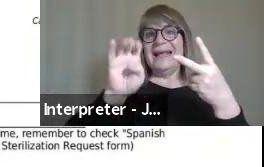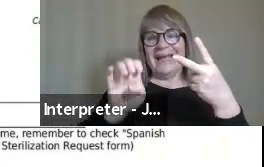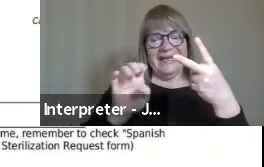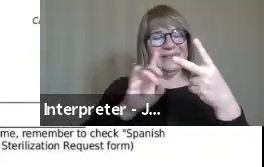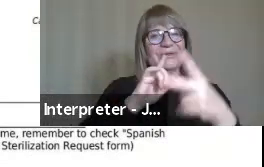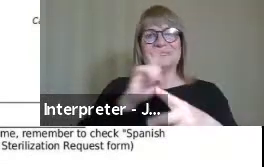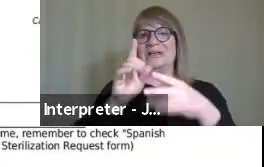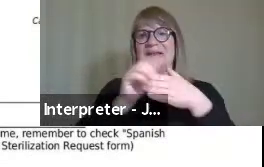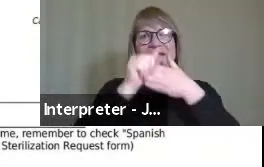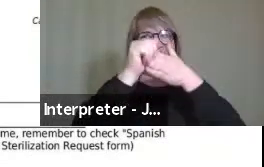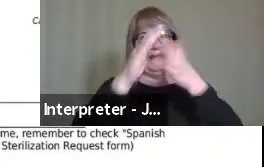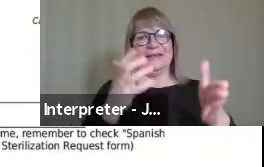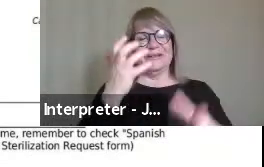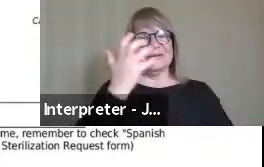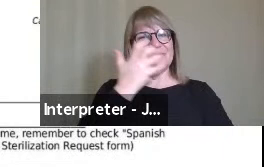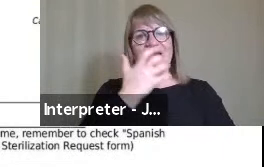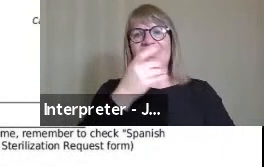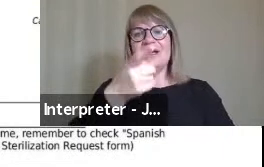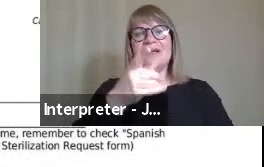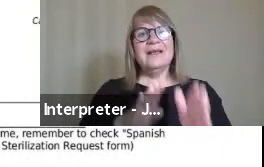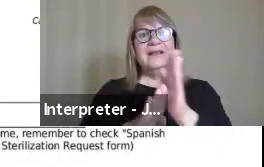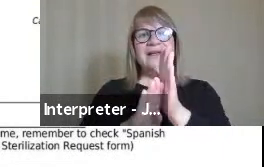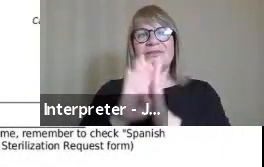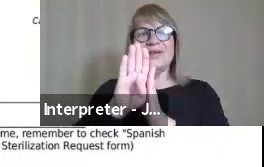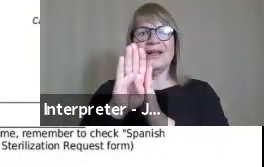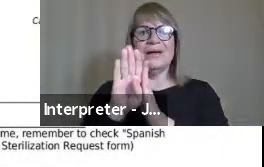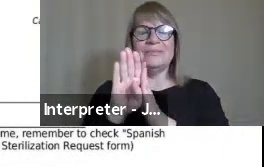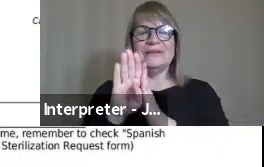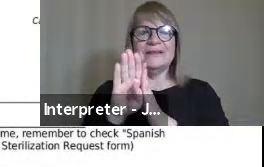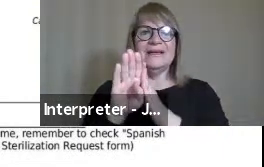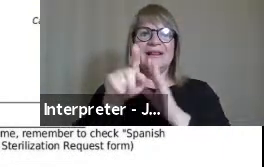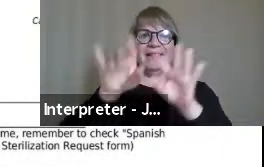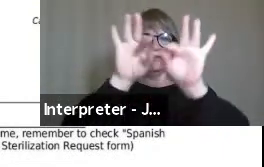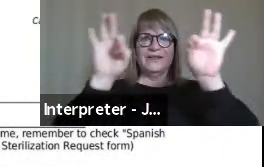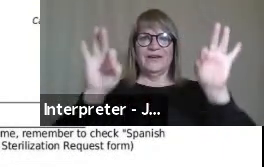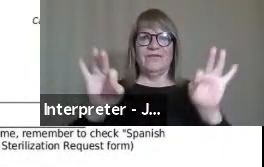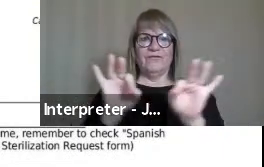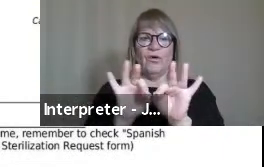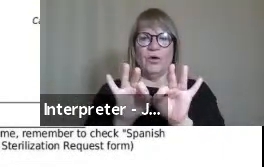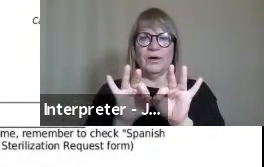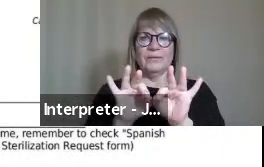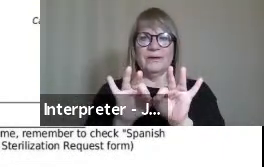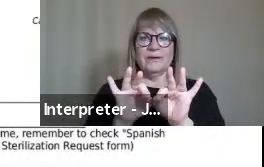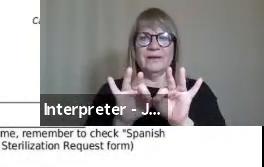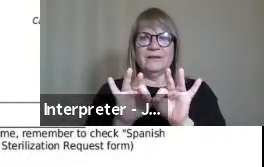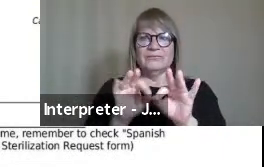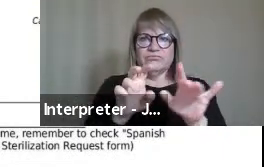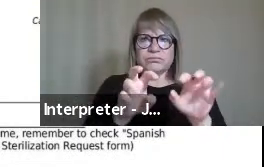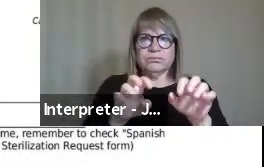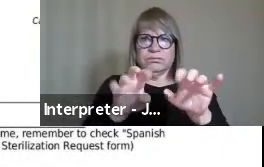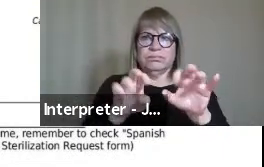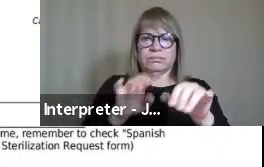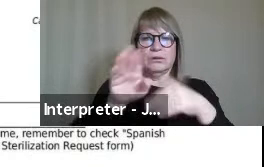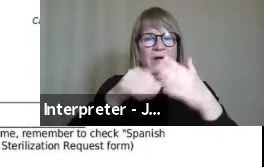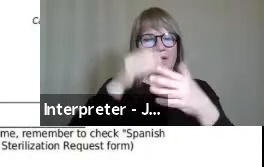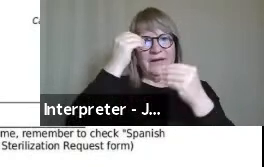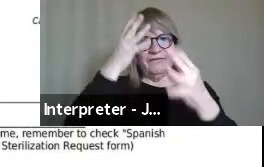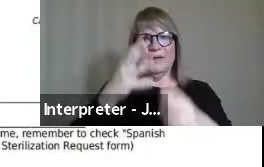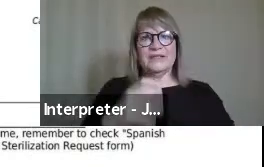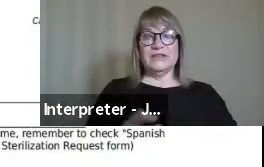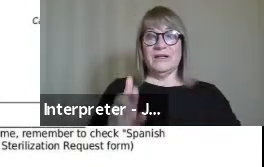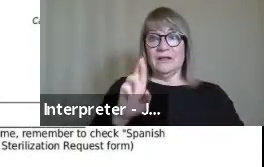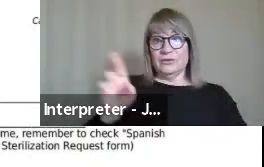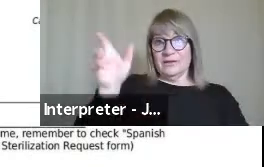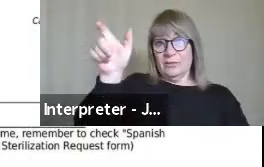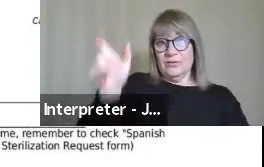lead um in developing a form that all this information could be input into so on the right side of this